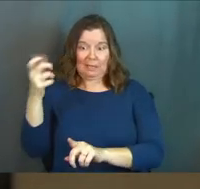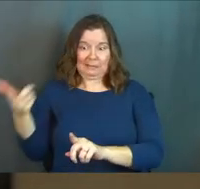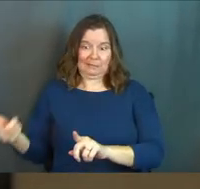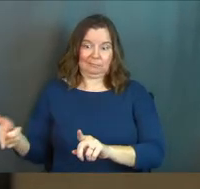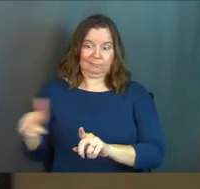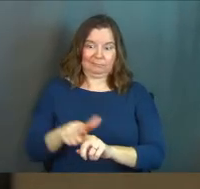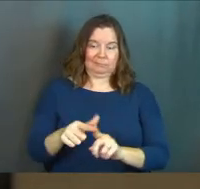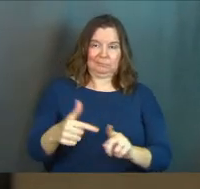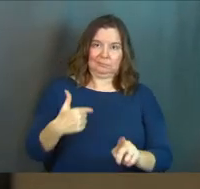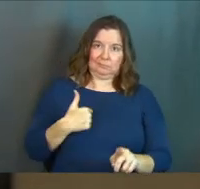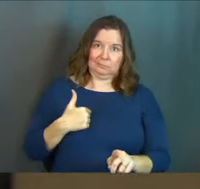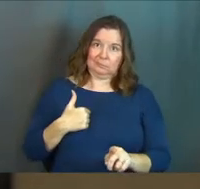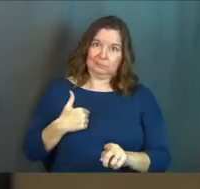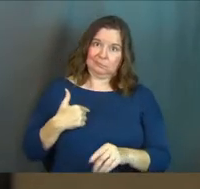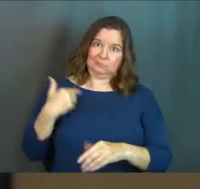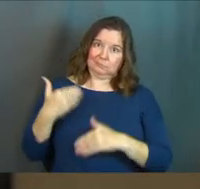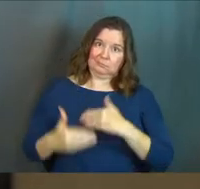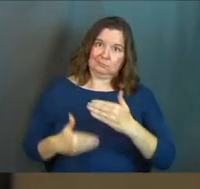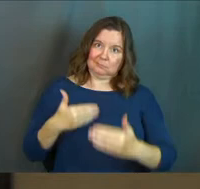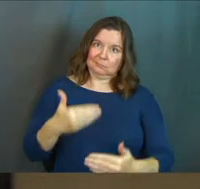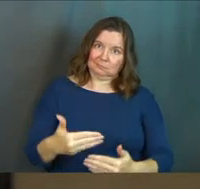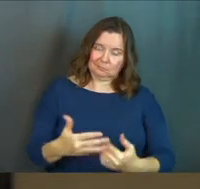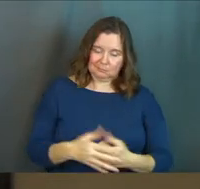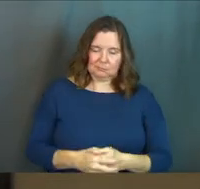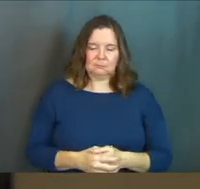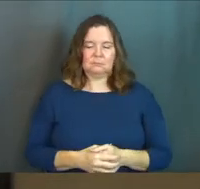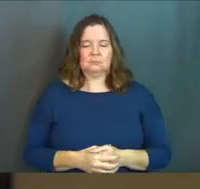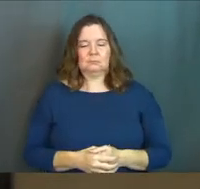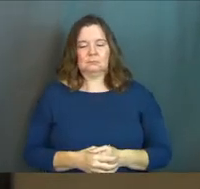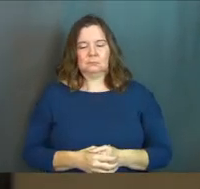guess that trend carried on me.